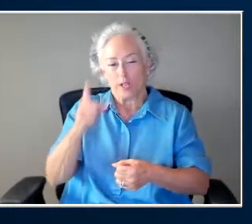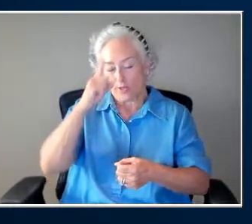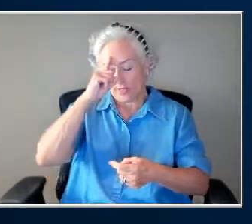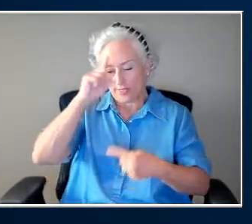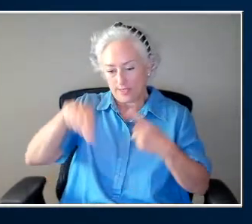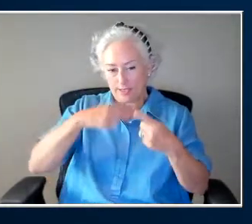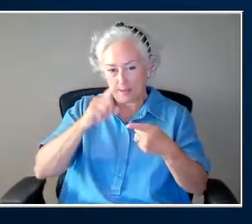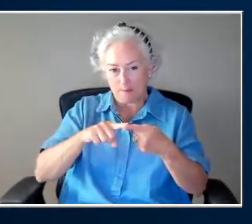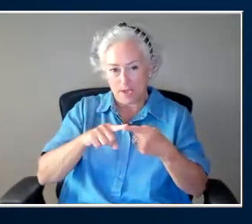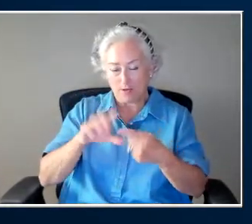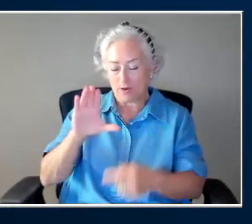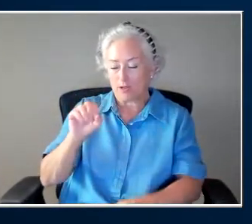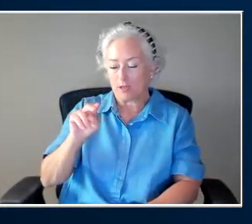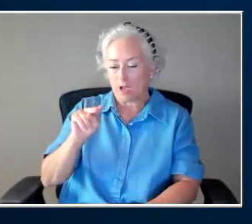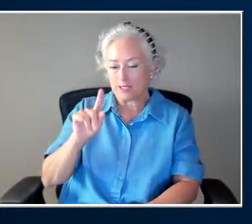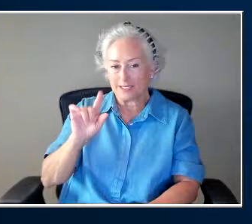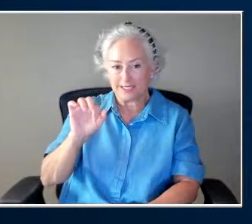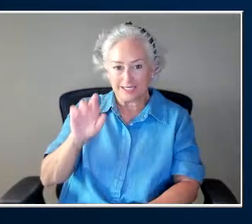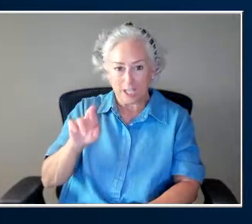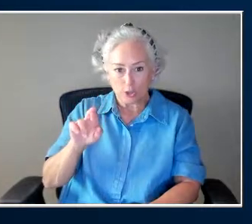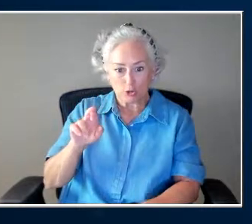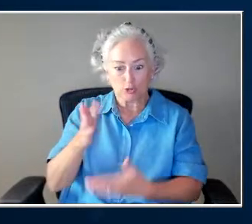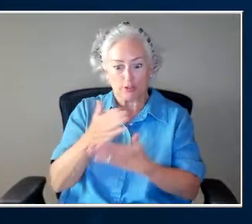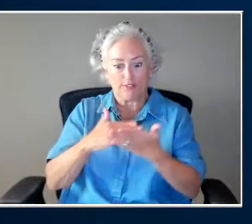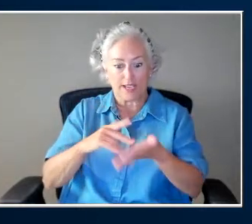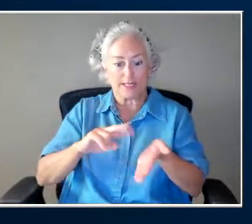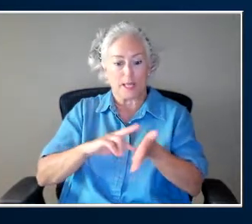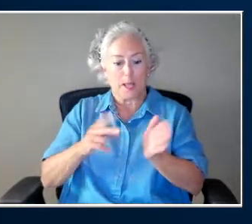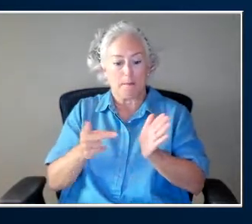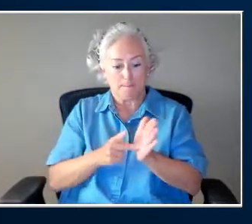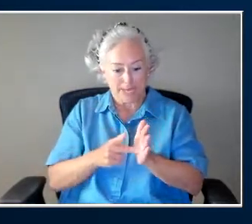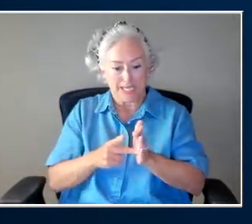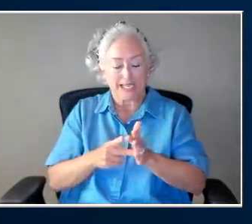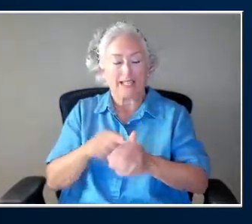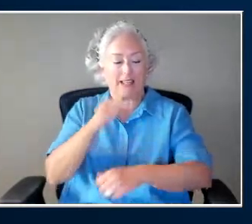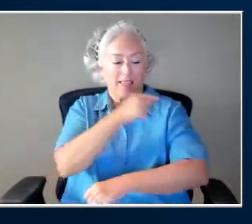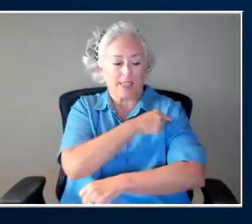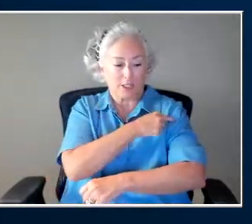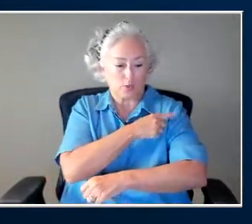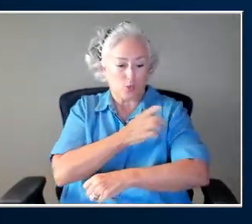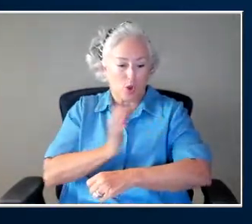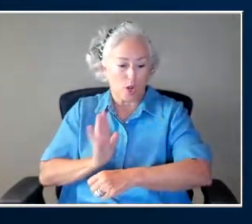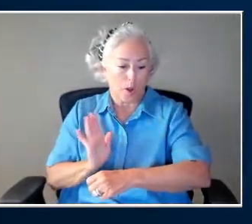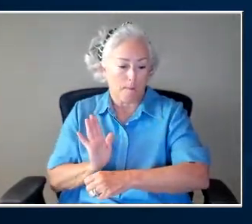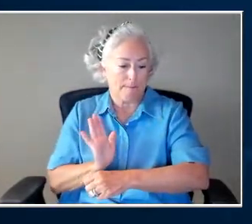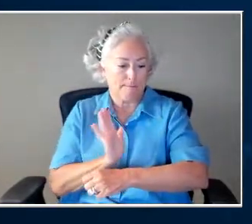that's him pushing up against me, and the eccentric phase is him controlling it as we slowly